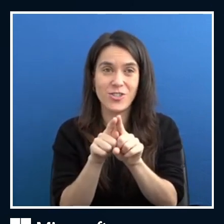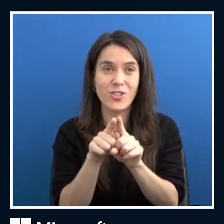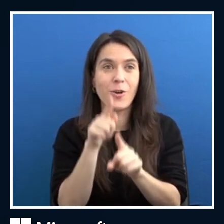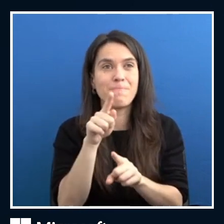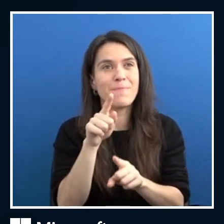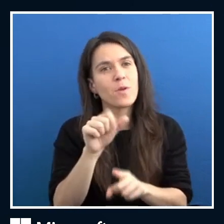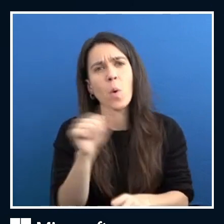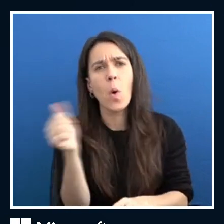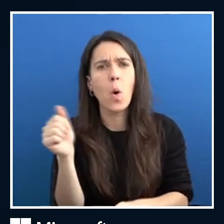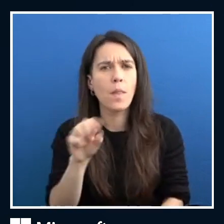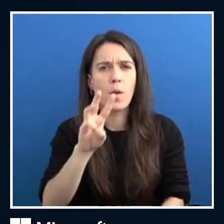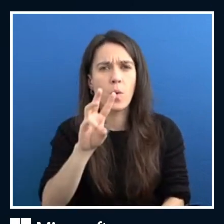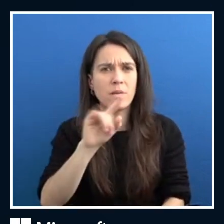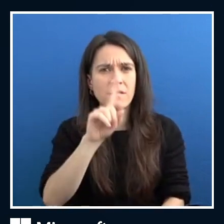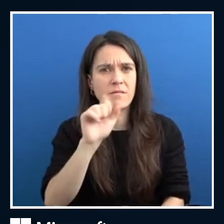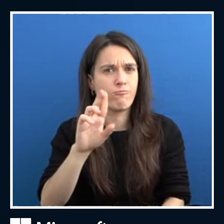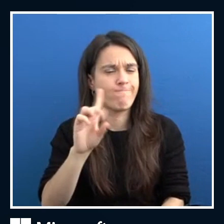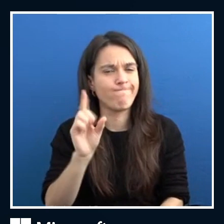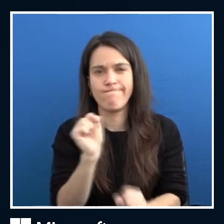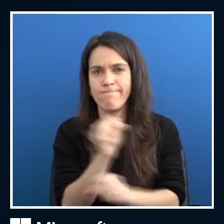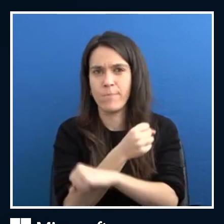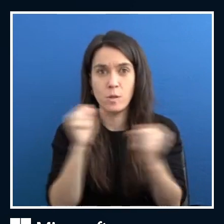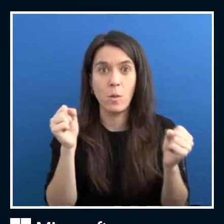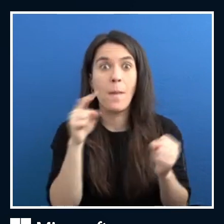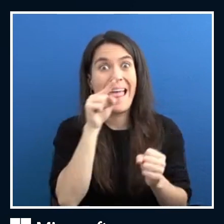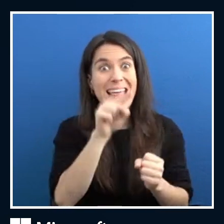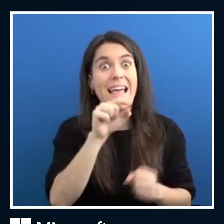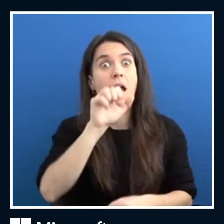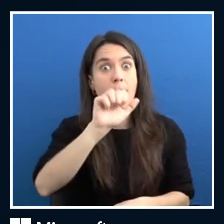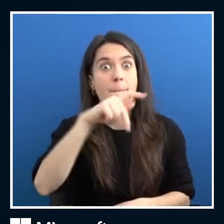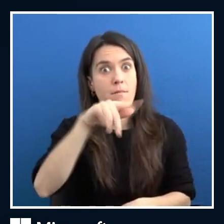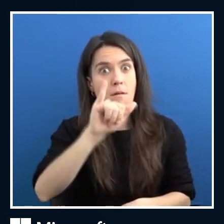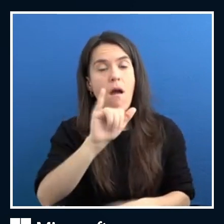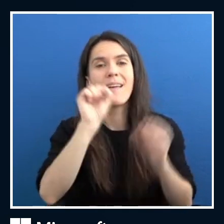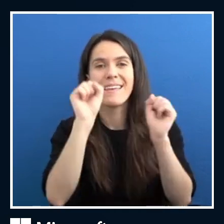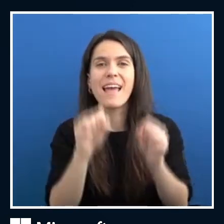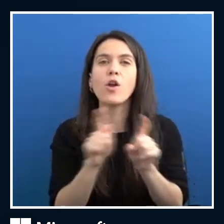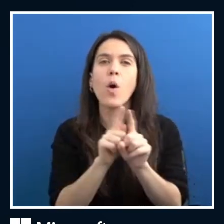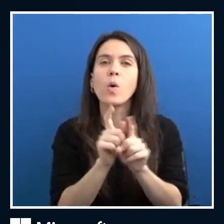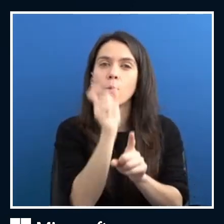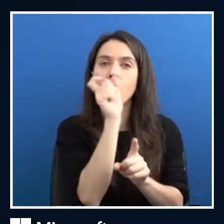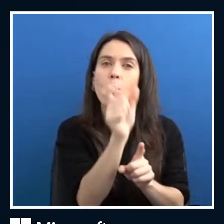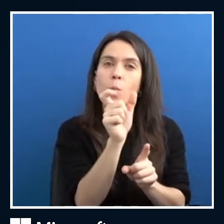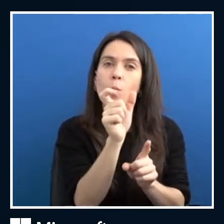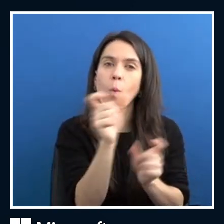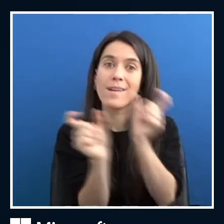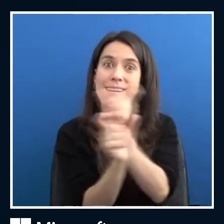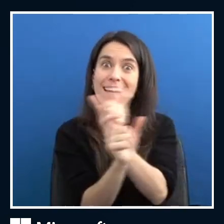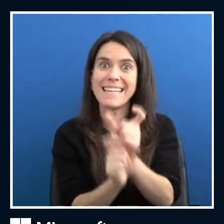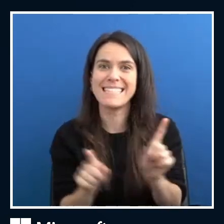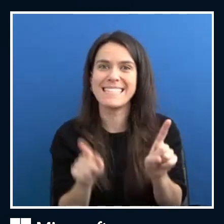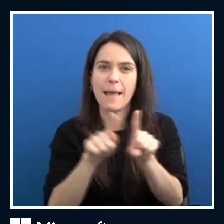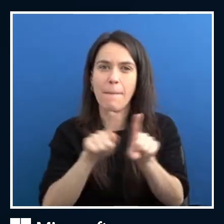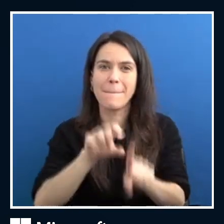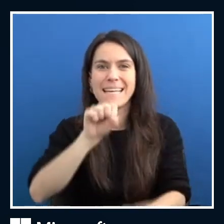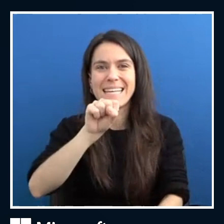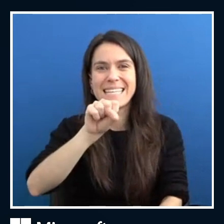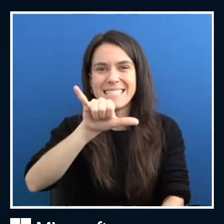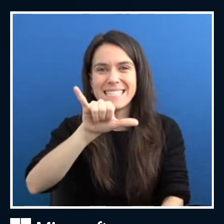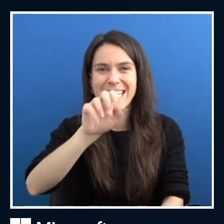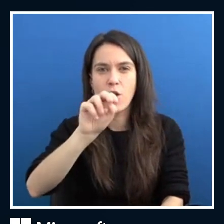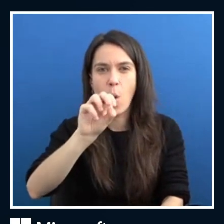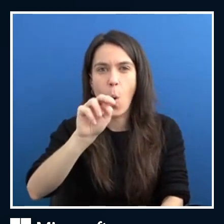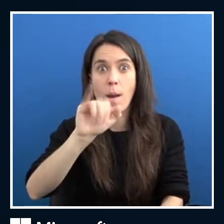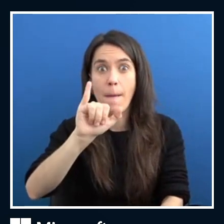but through the REST APIs, you can configure also synonyms. Now, As I